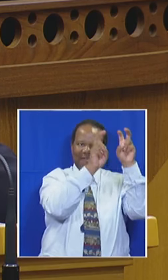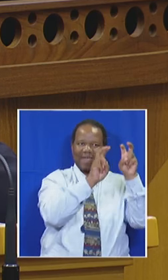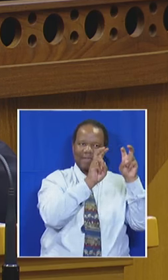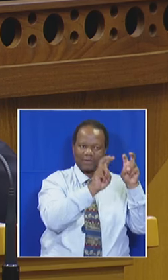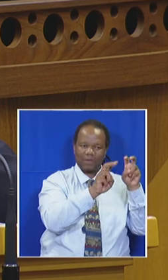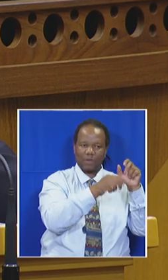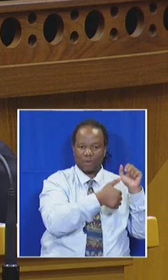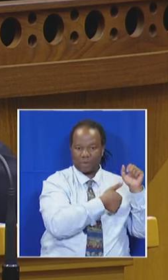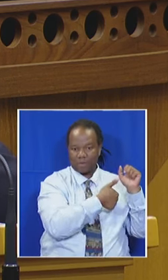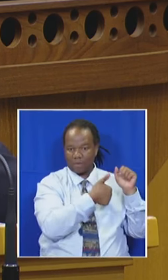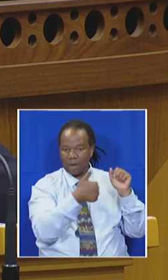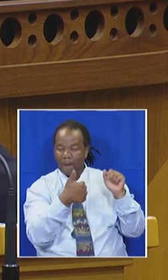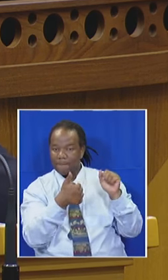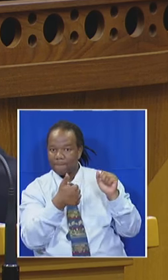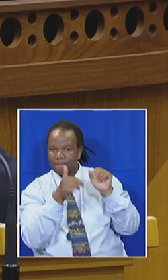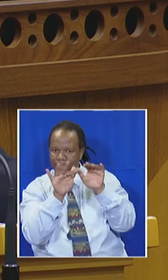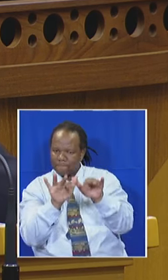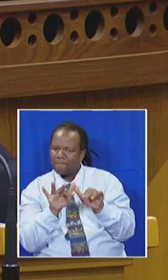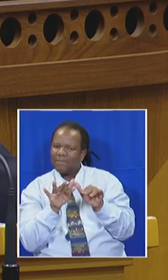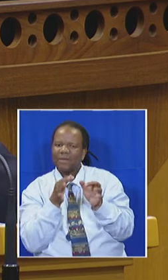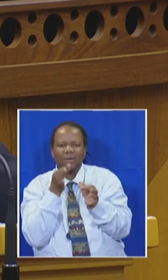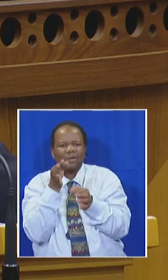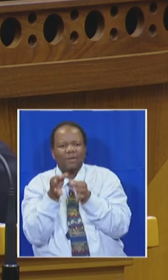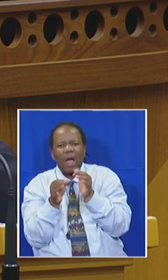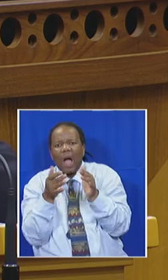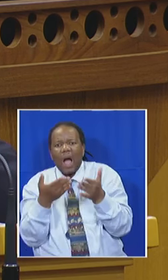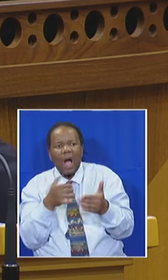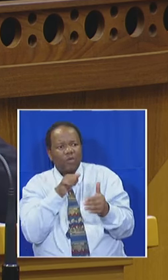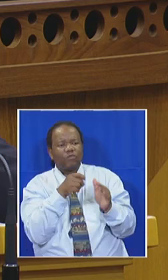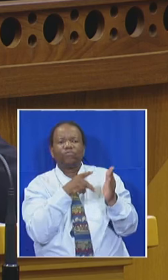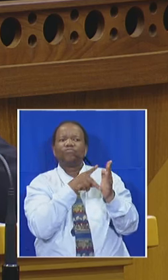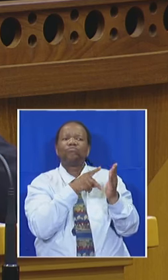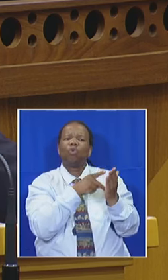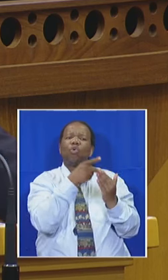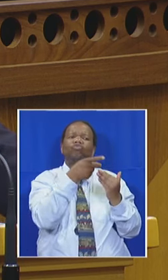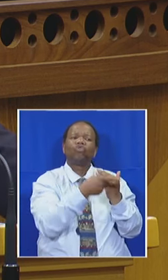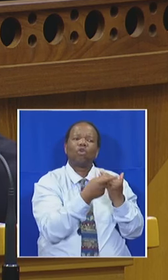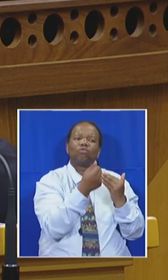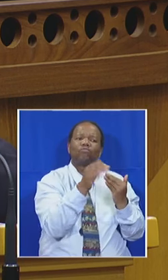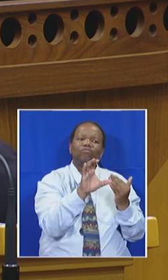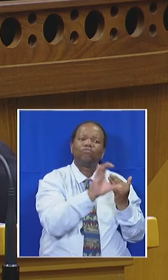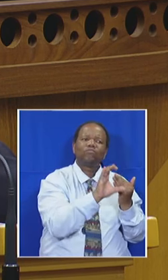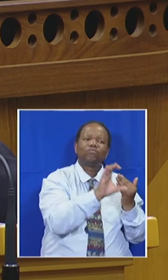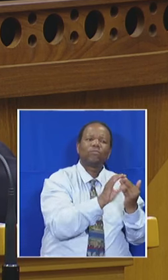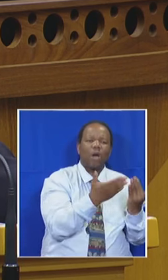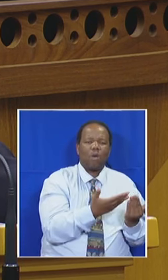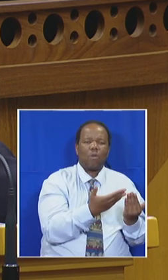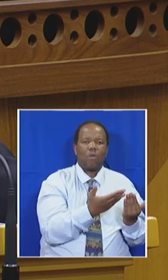proposal funding model. As I have previously